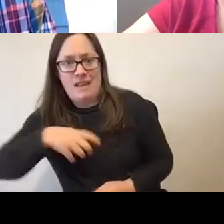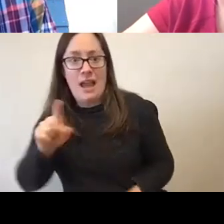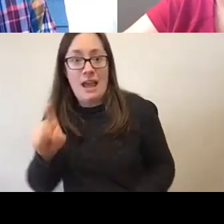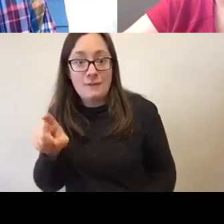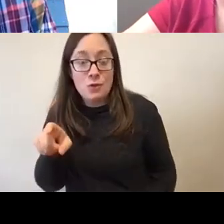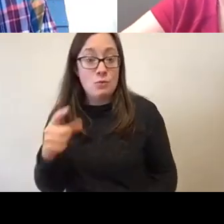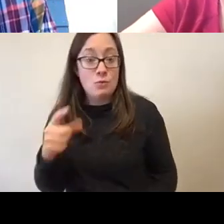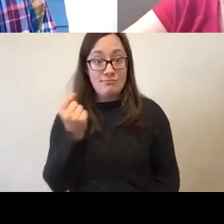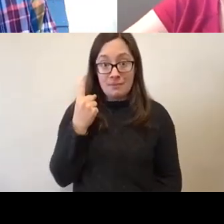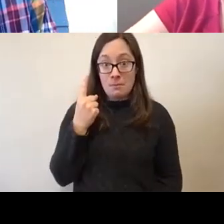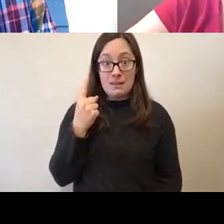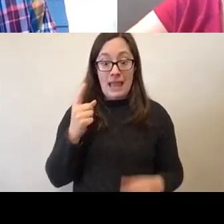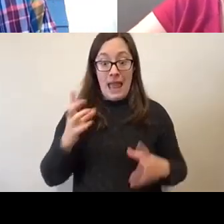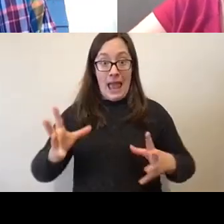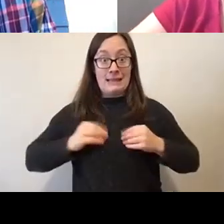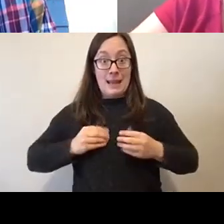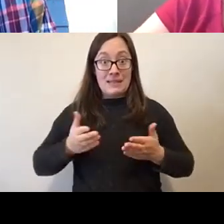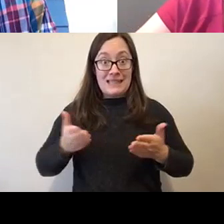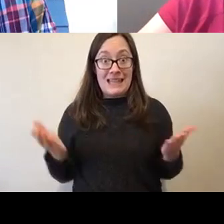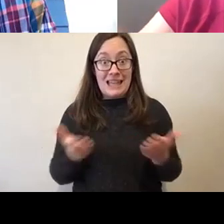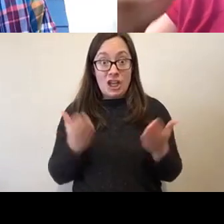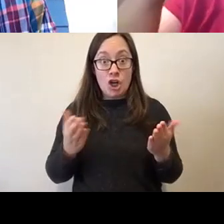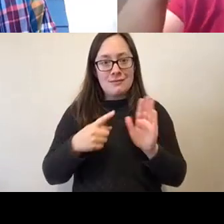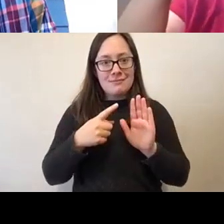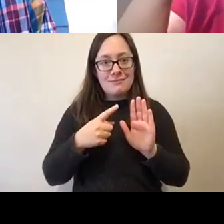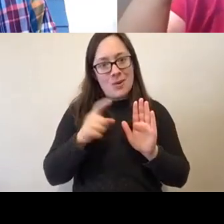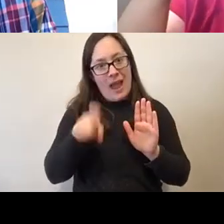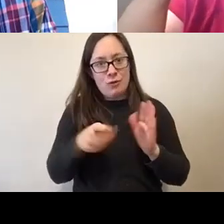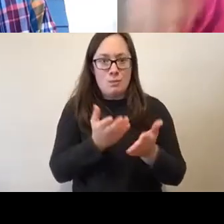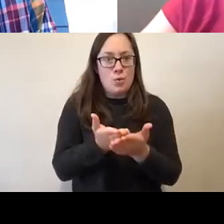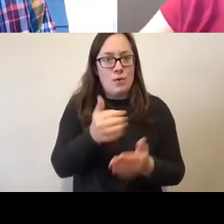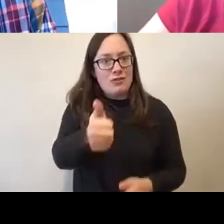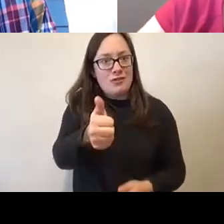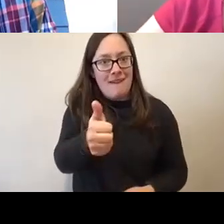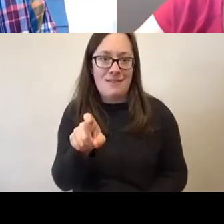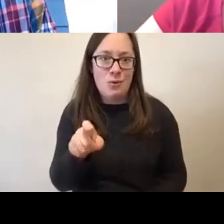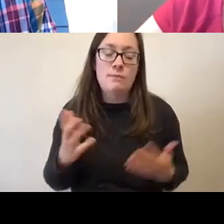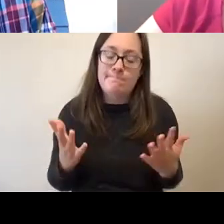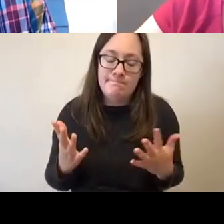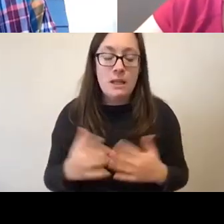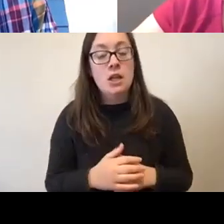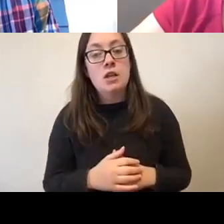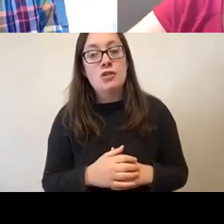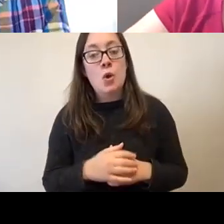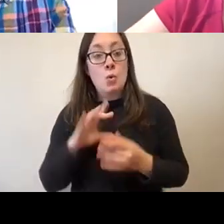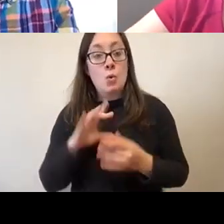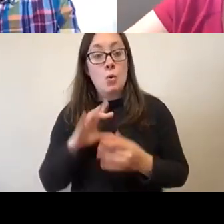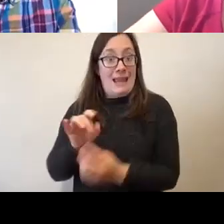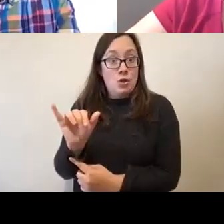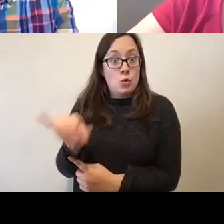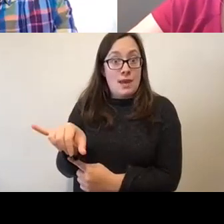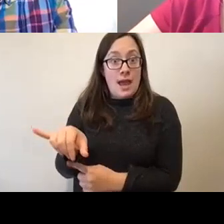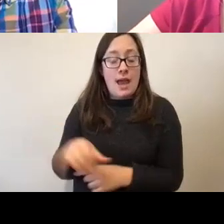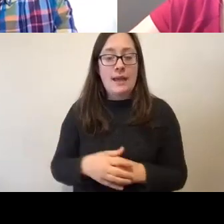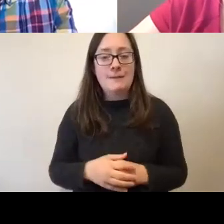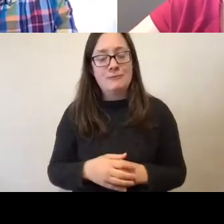acceptance is conditional on kind of how much we prove ourselves. So I wanted to know in that kind of line of thinking, because that